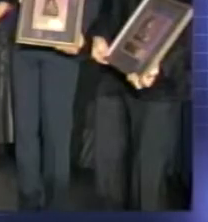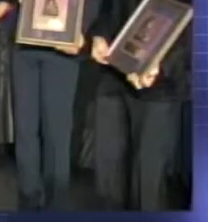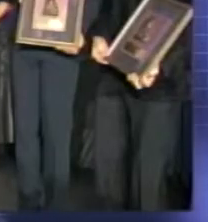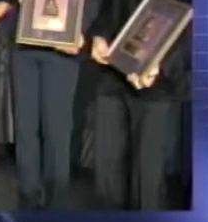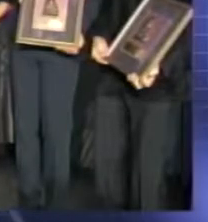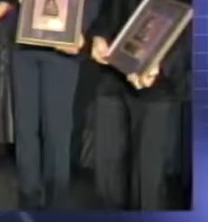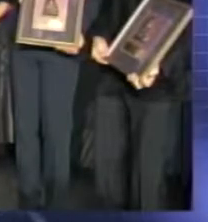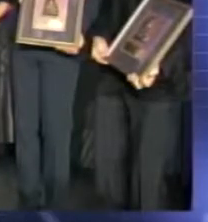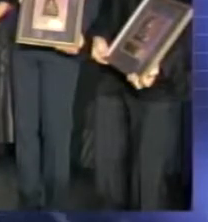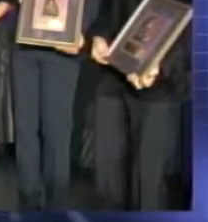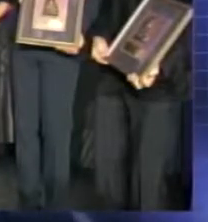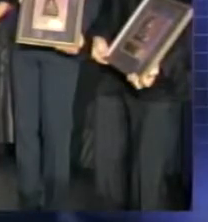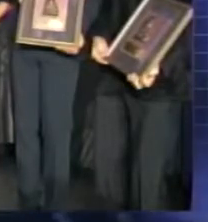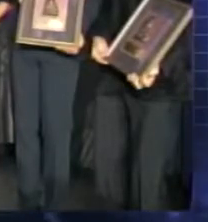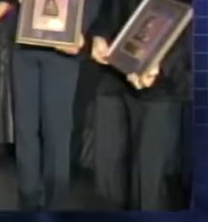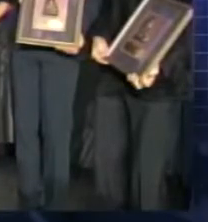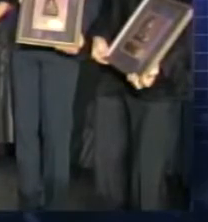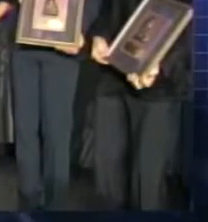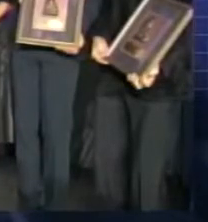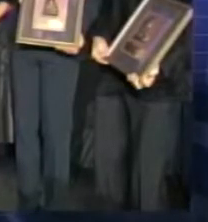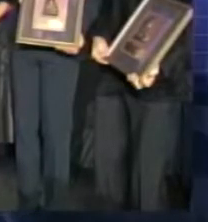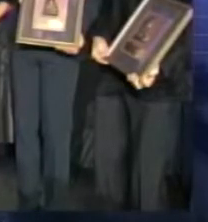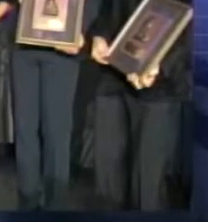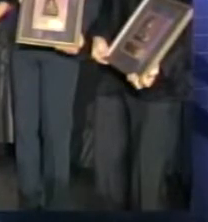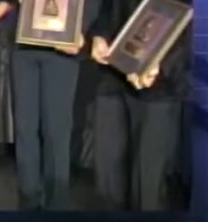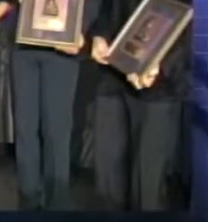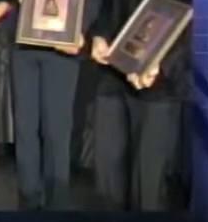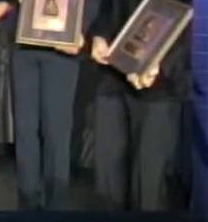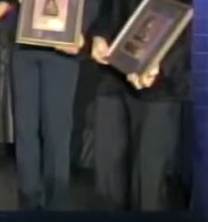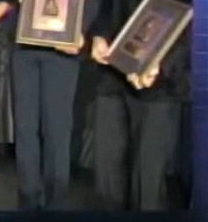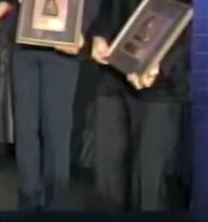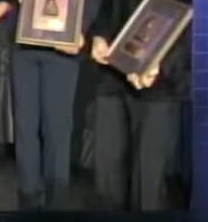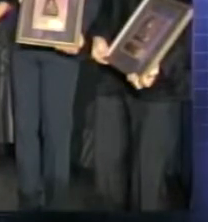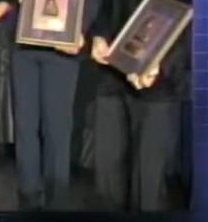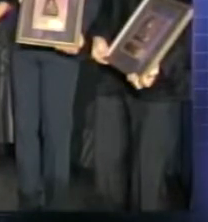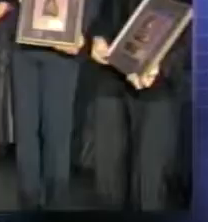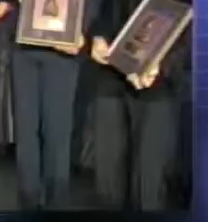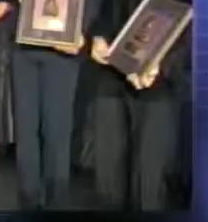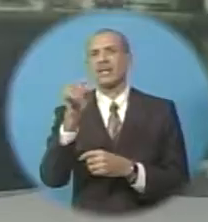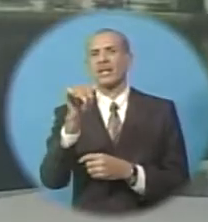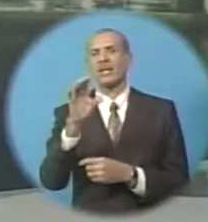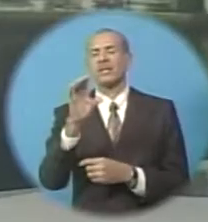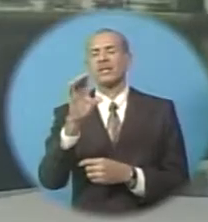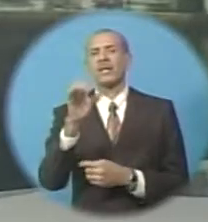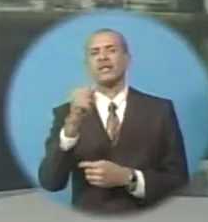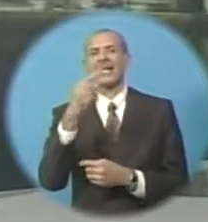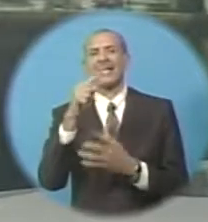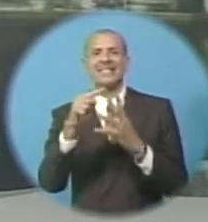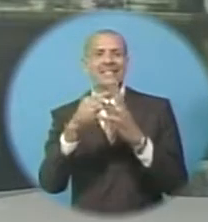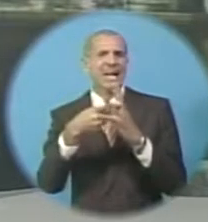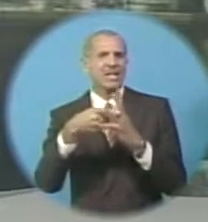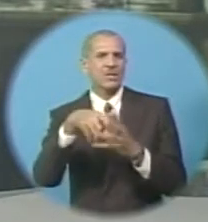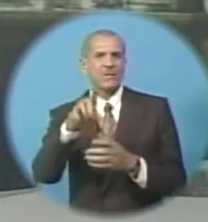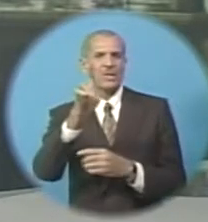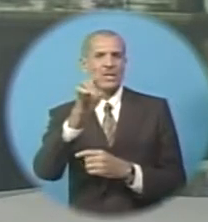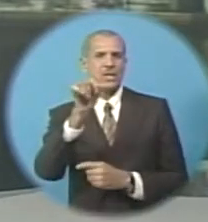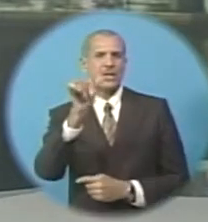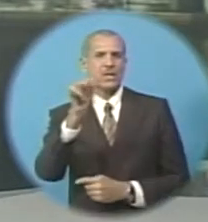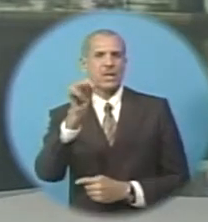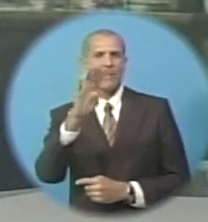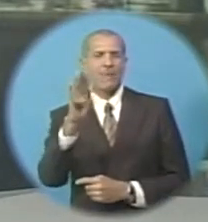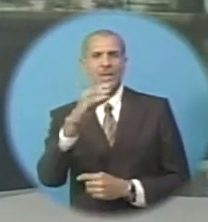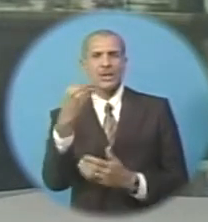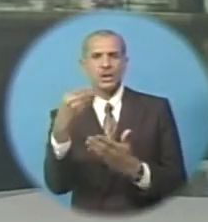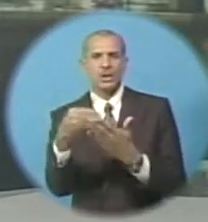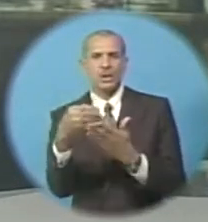2013 with the aim of persuading Caribbean nationals to adopt digital currencies, starting with the digitalization of the Barbadian